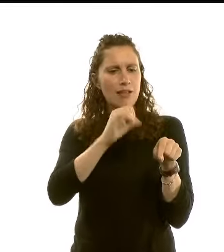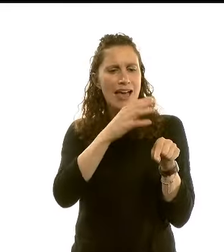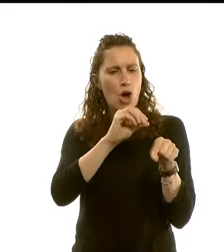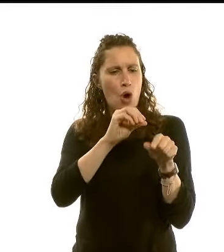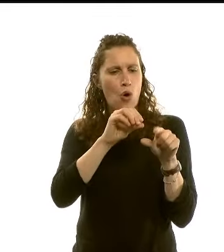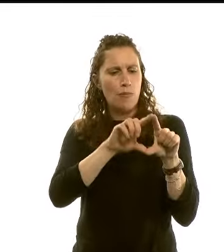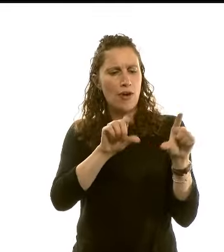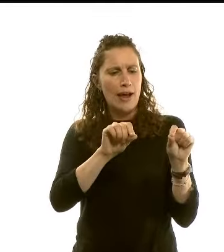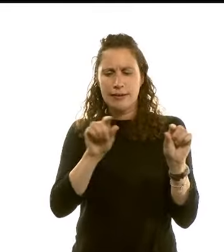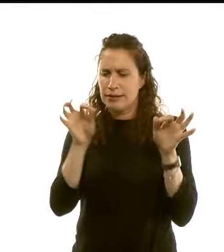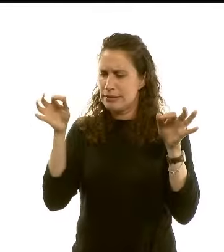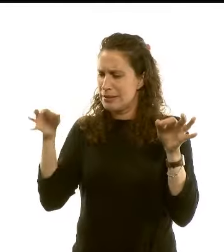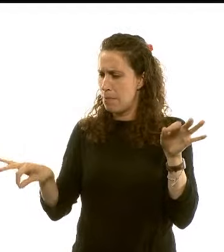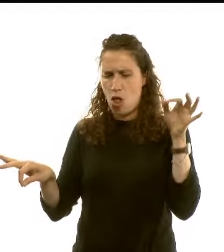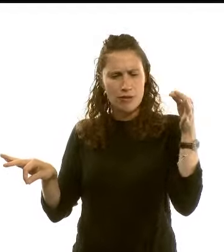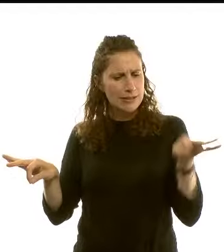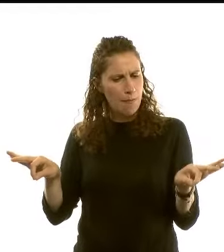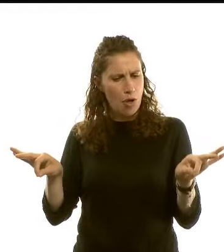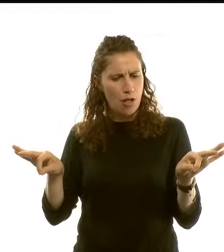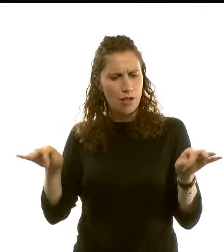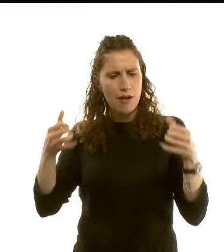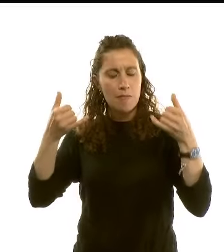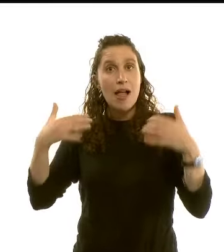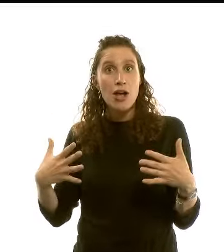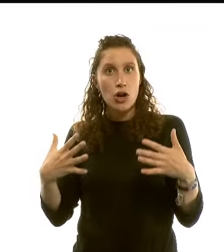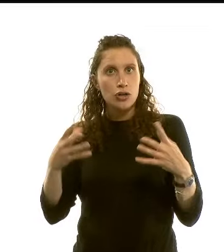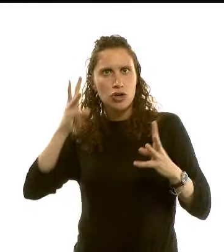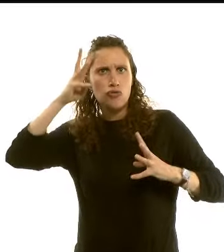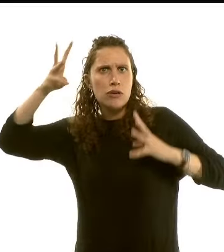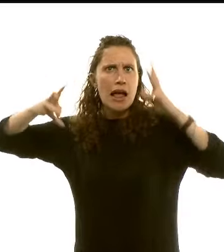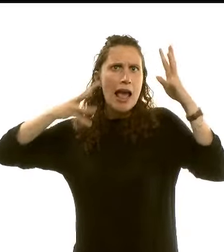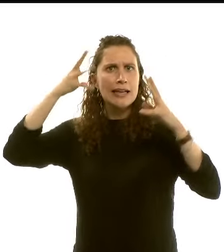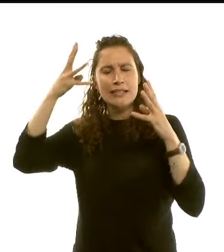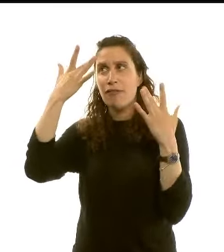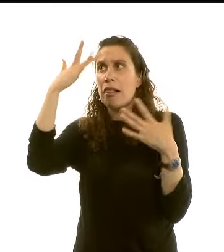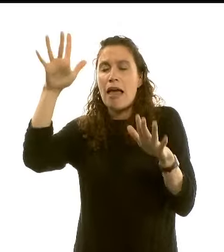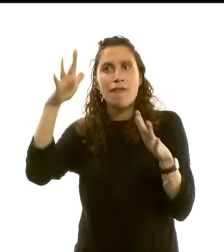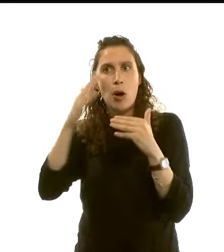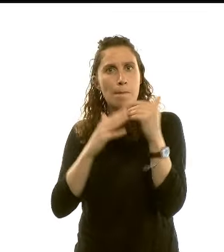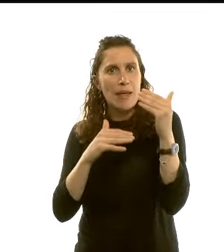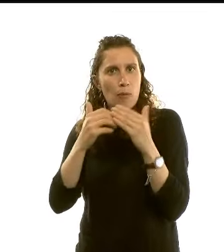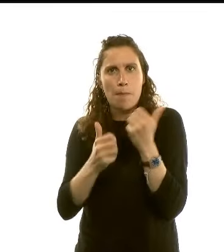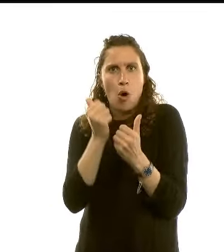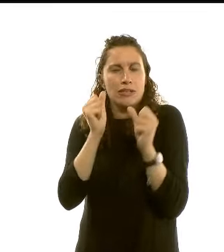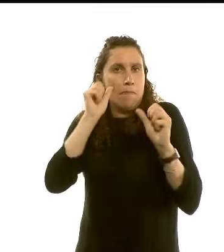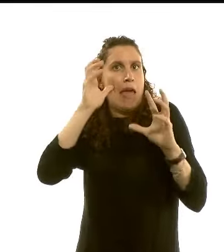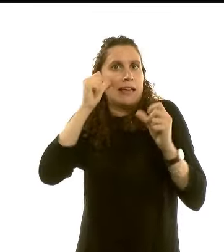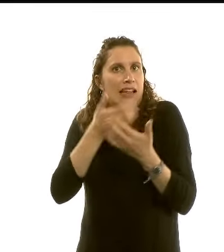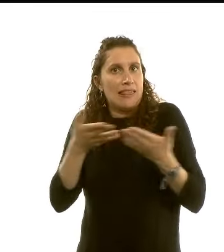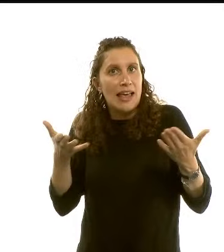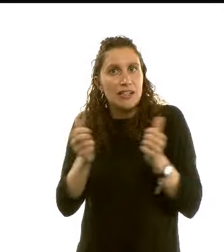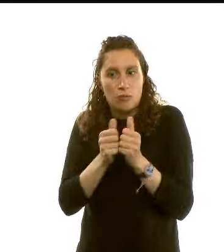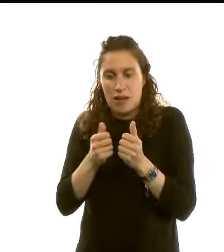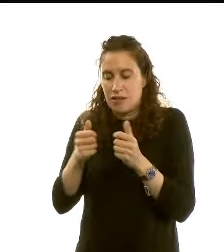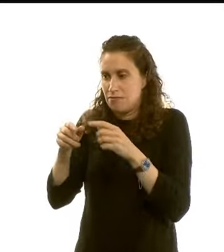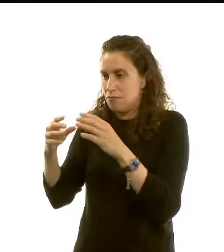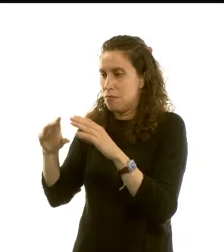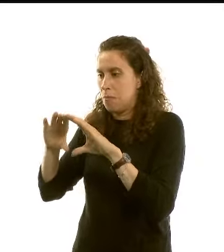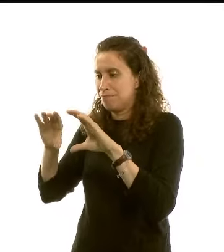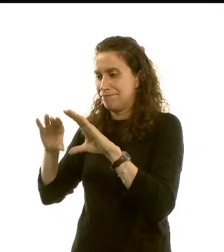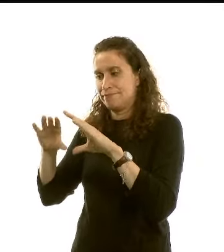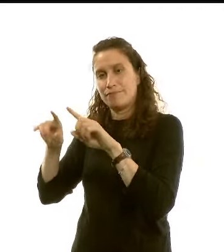the players and the Lego builders are just like so creative and so clever and build like the most amazing things using these blocks. So like what we